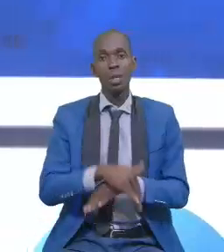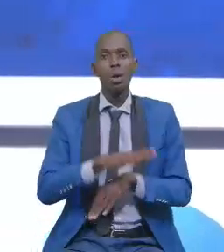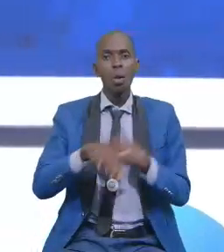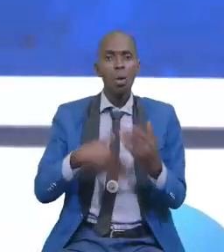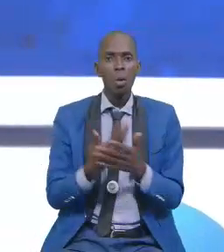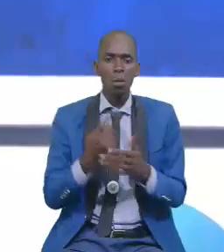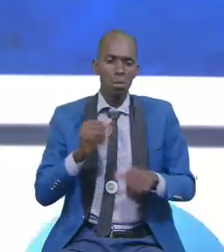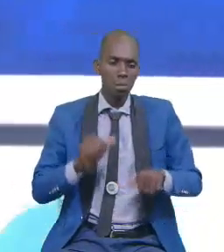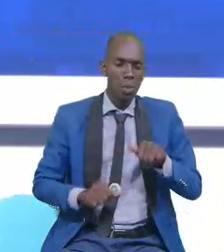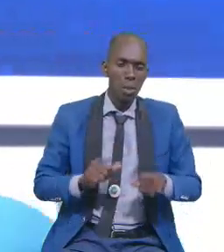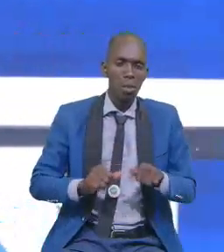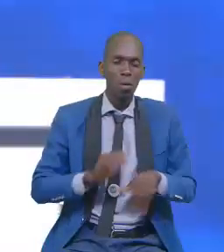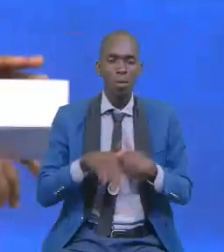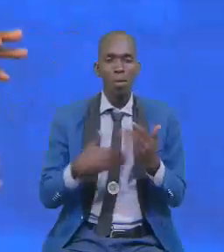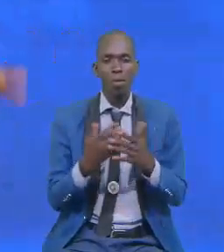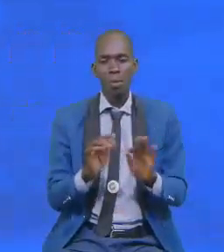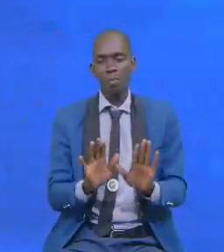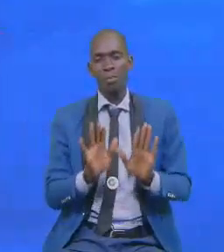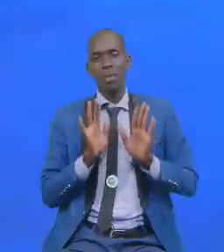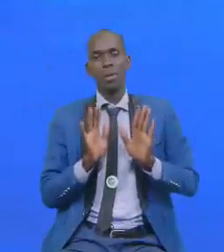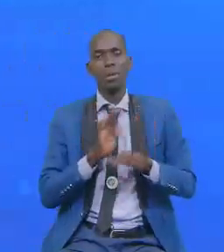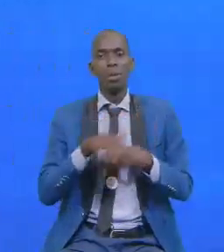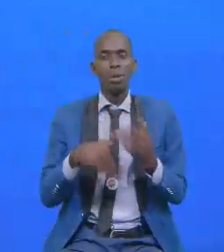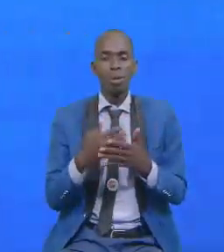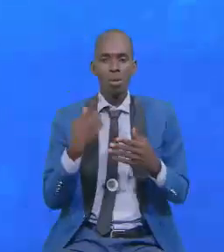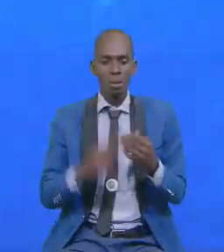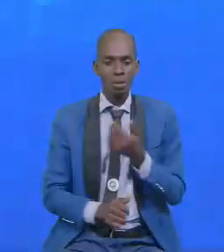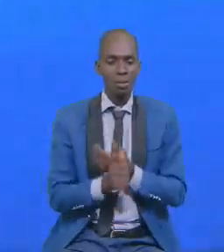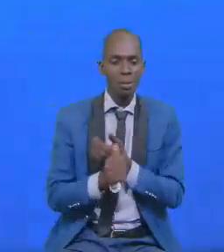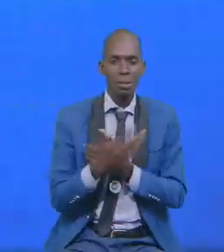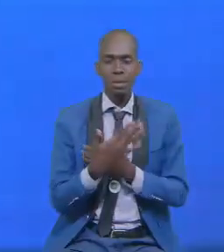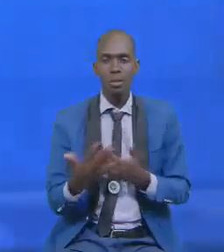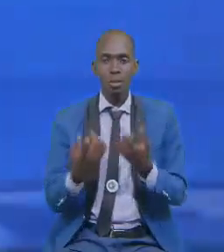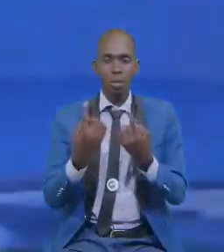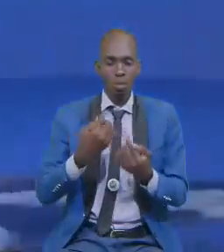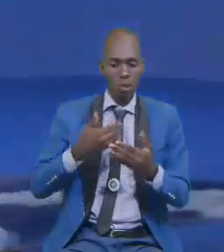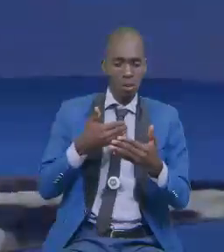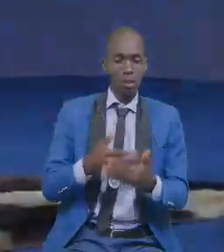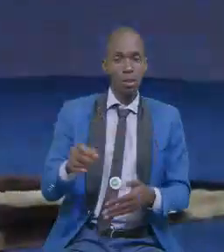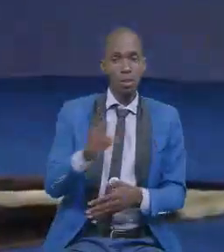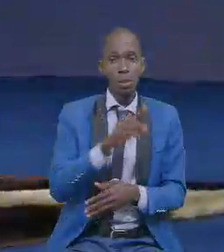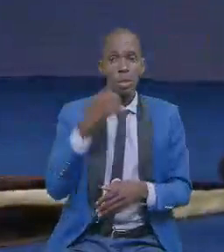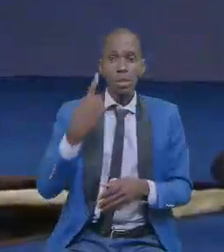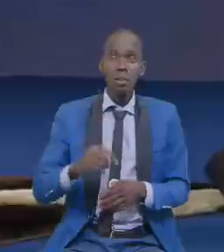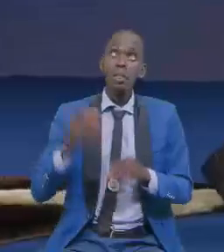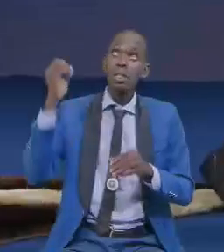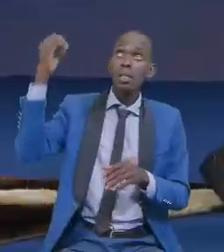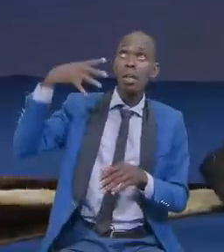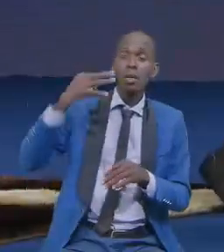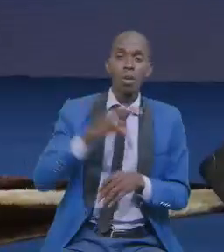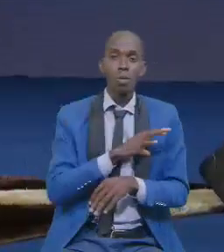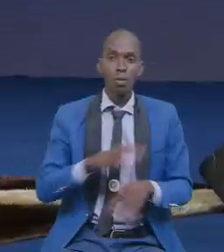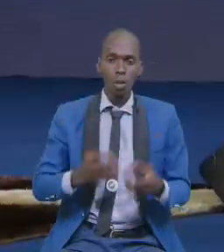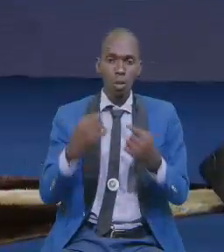all the fear and all the deadly things coming around, the light of Christ coming to you